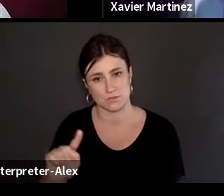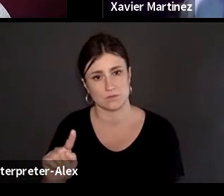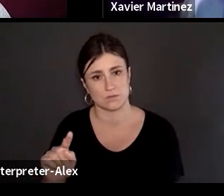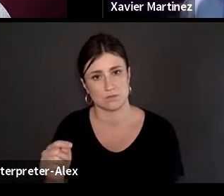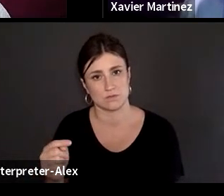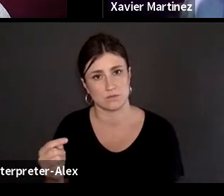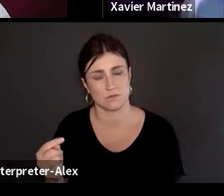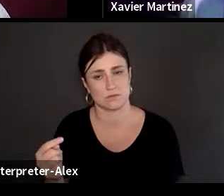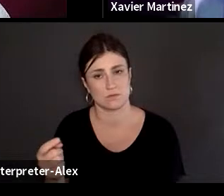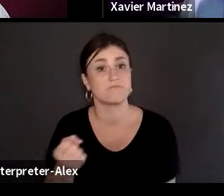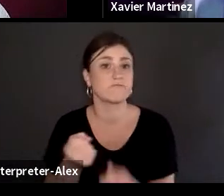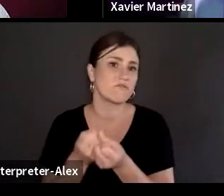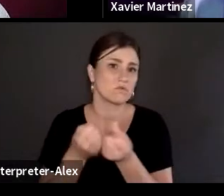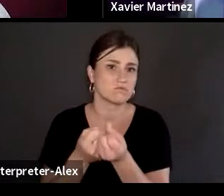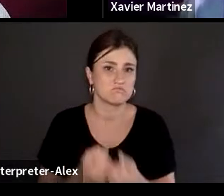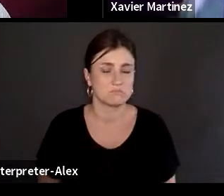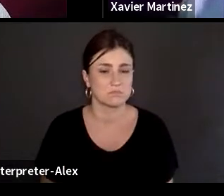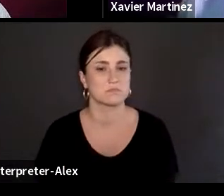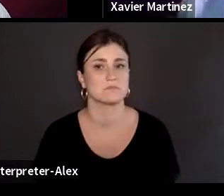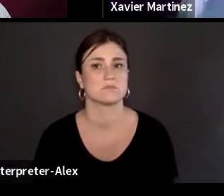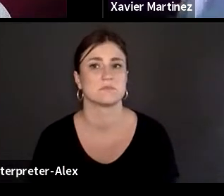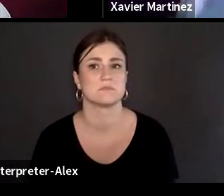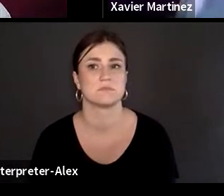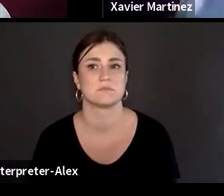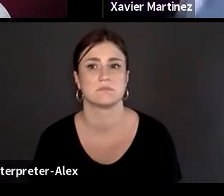In favor. I'm sorry.